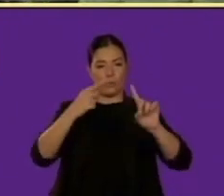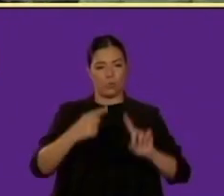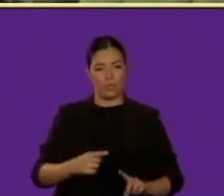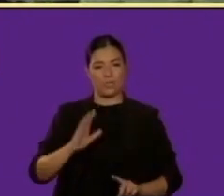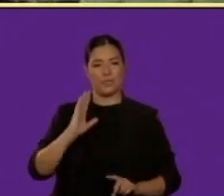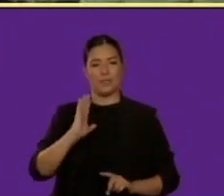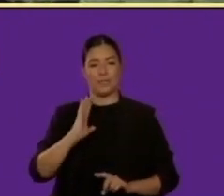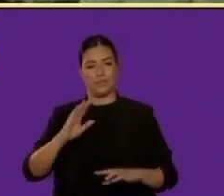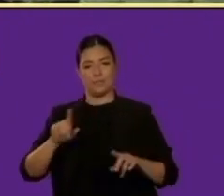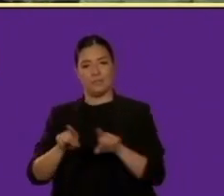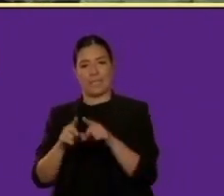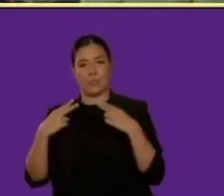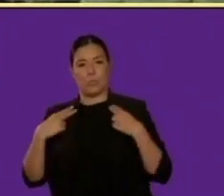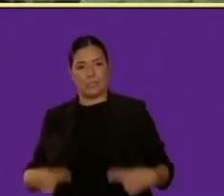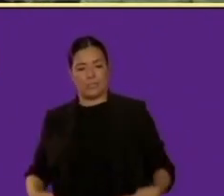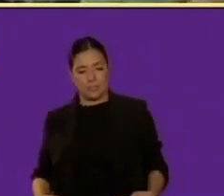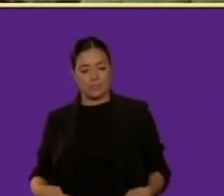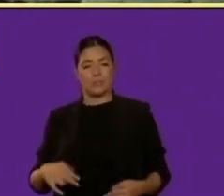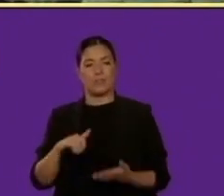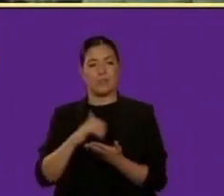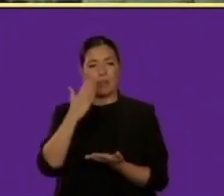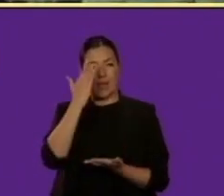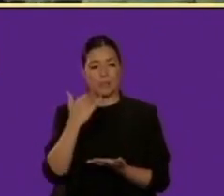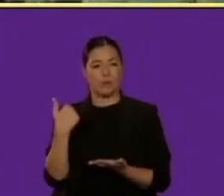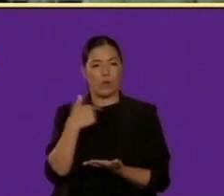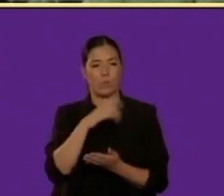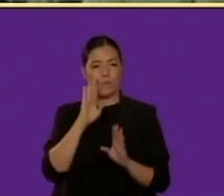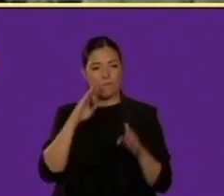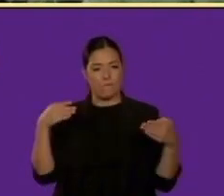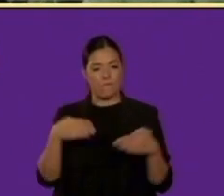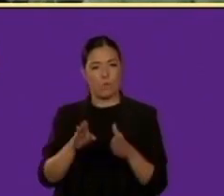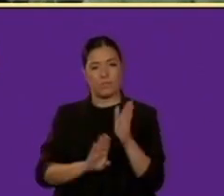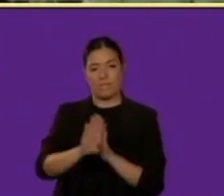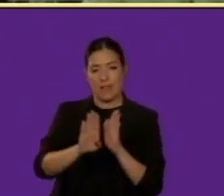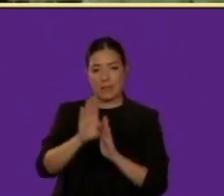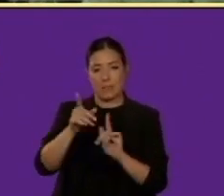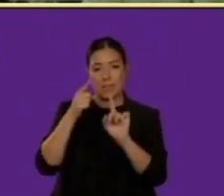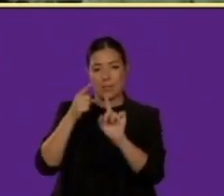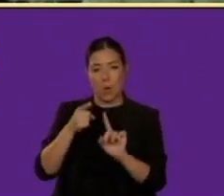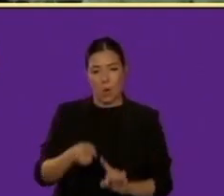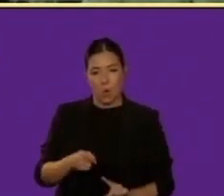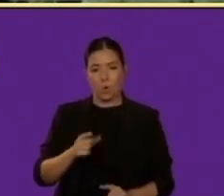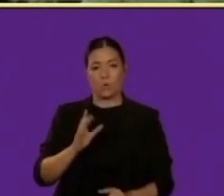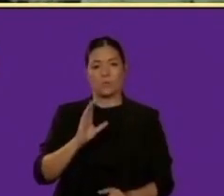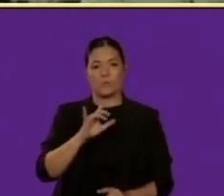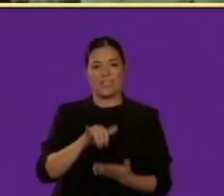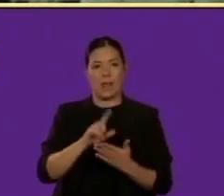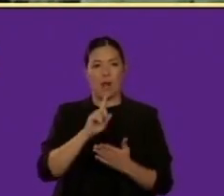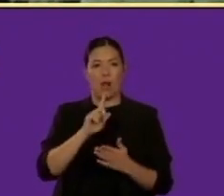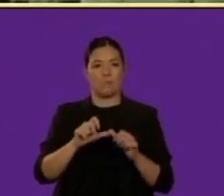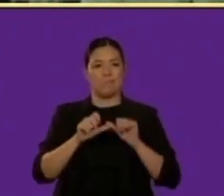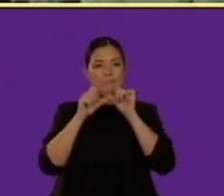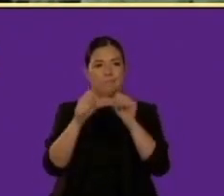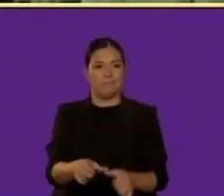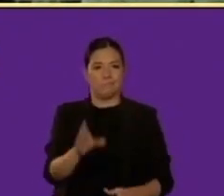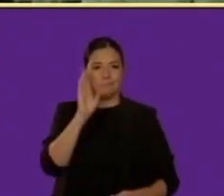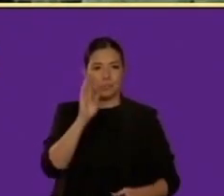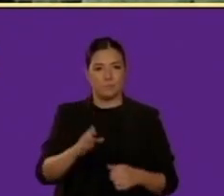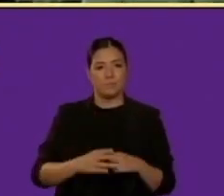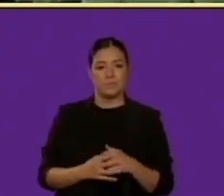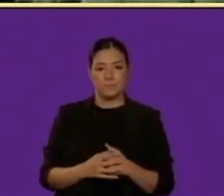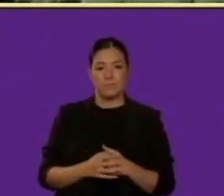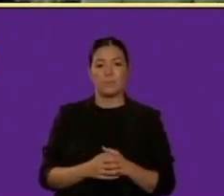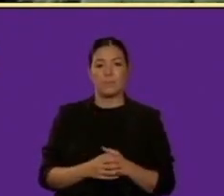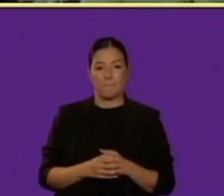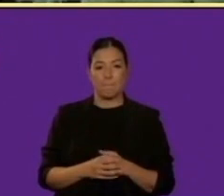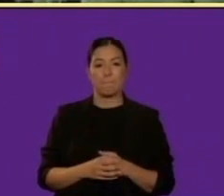and with the Spacios Maker, bueno, y and formador de Argumentastic para el I aprendizaje. also work with TIC tools for trabajamos learning. para nuestra